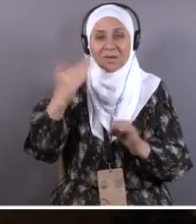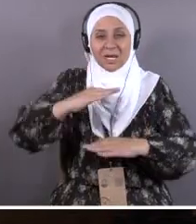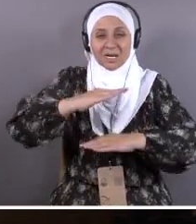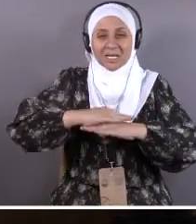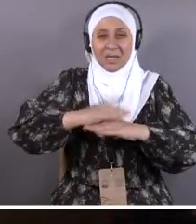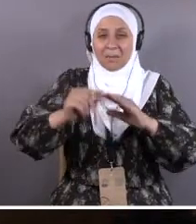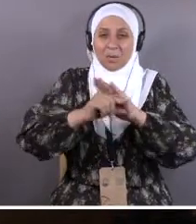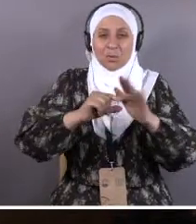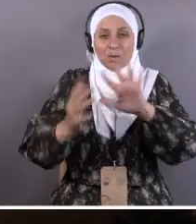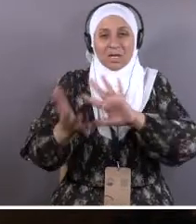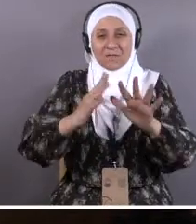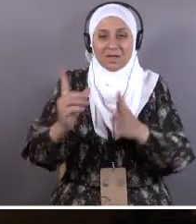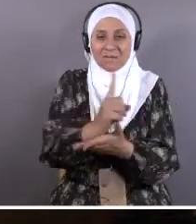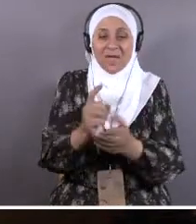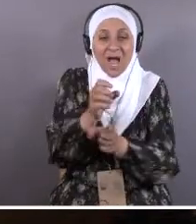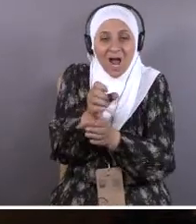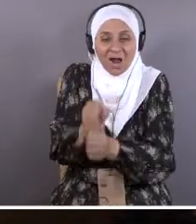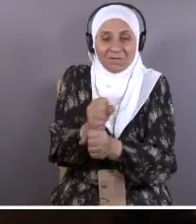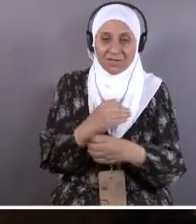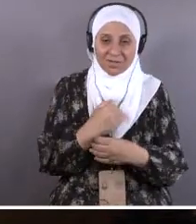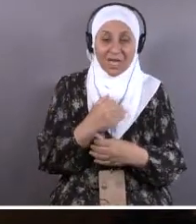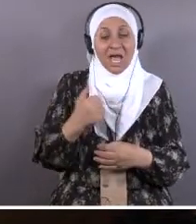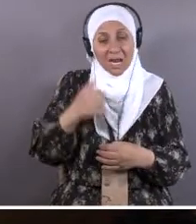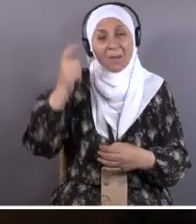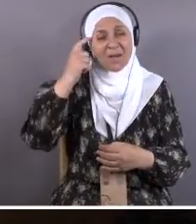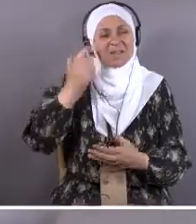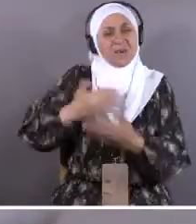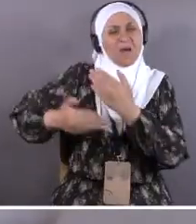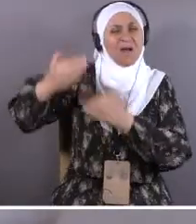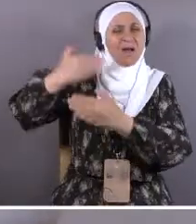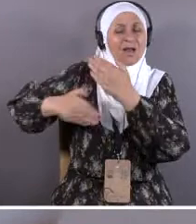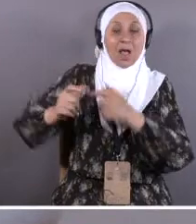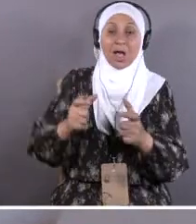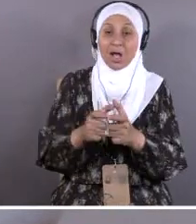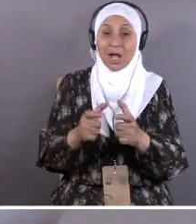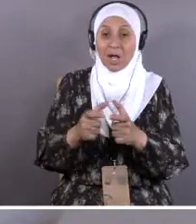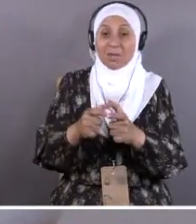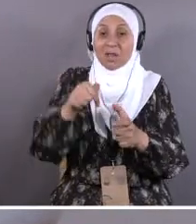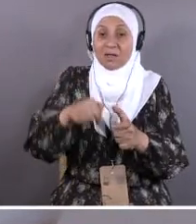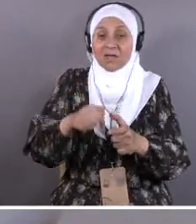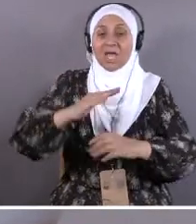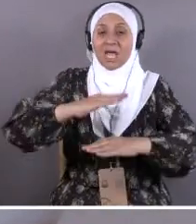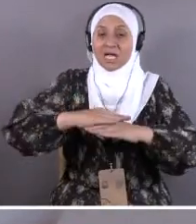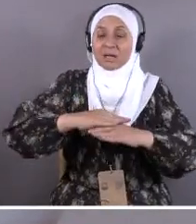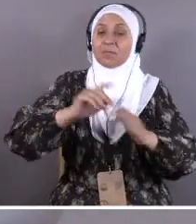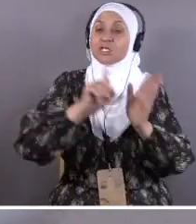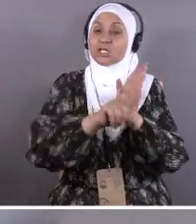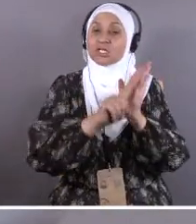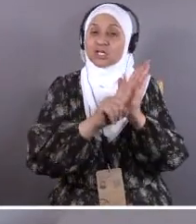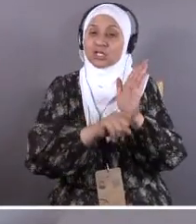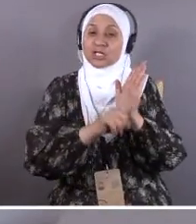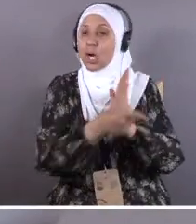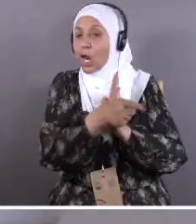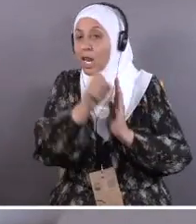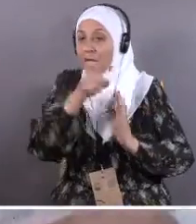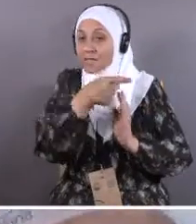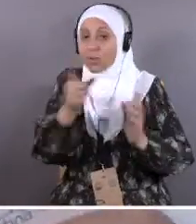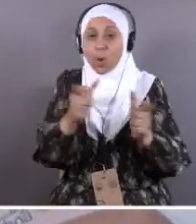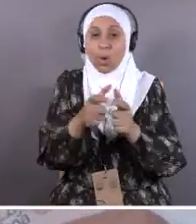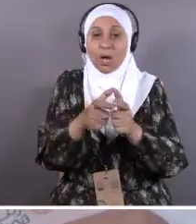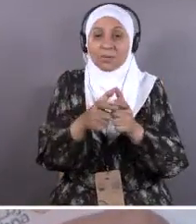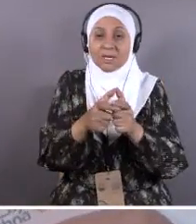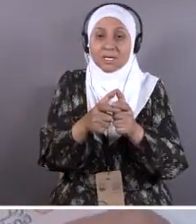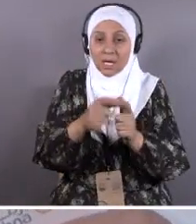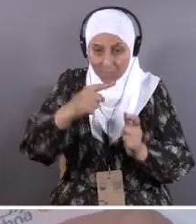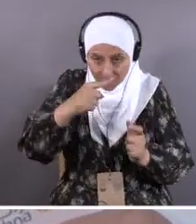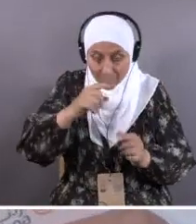and costumes that you used dealing with the environment? We know that in that time you used to have costumes that